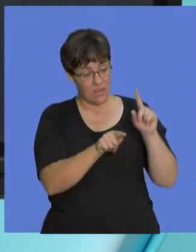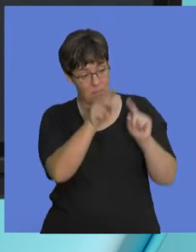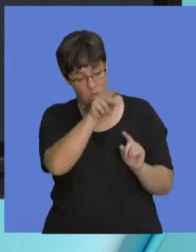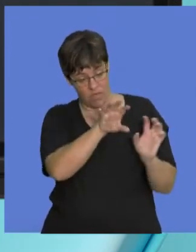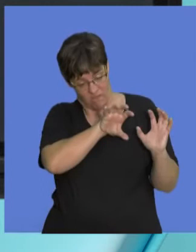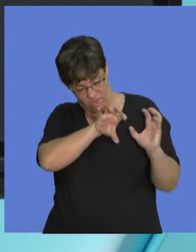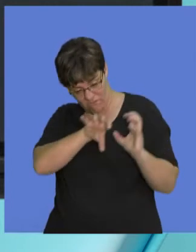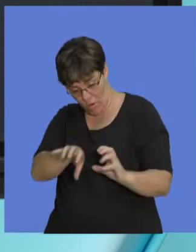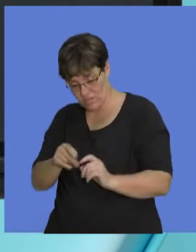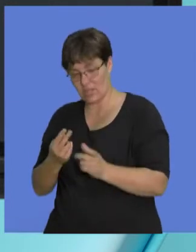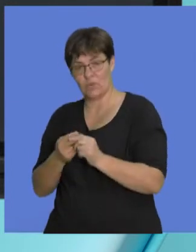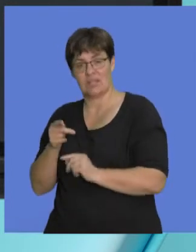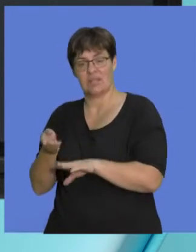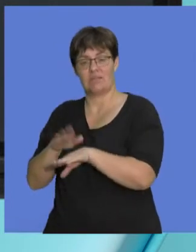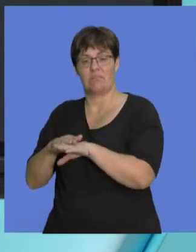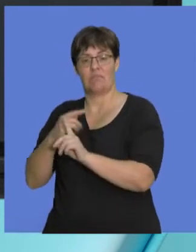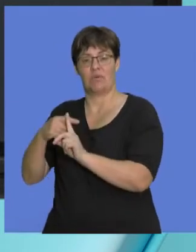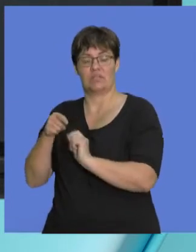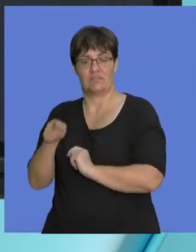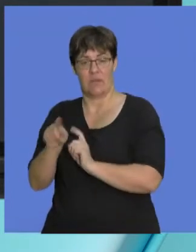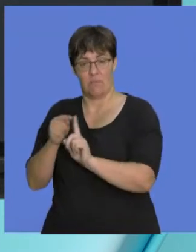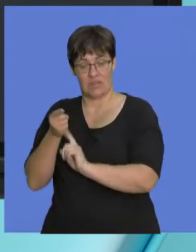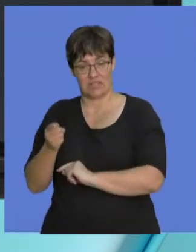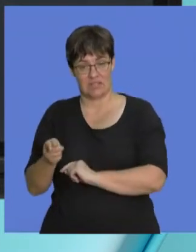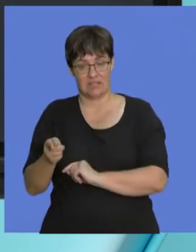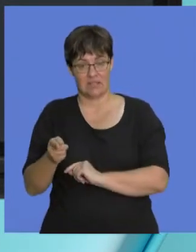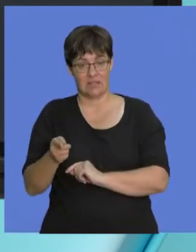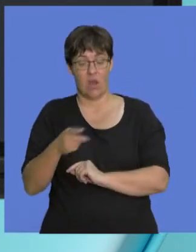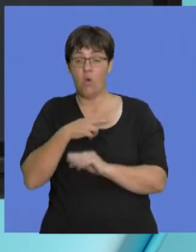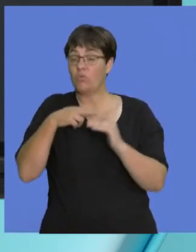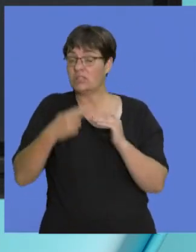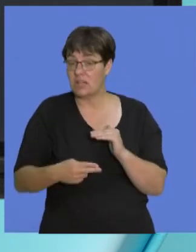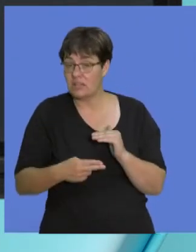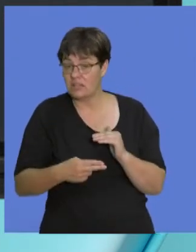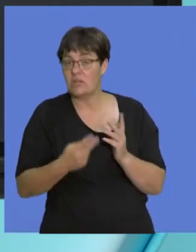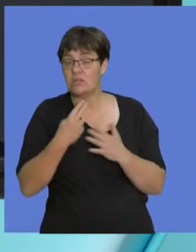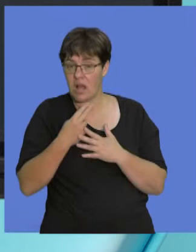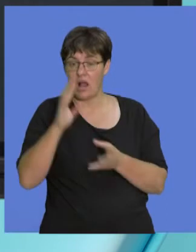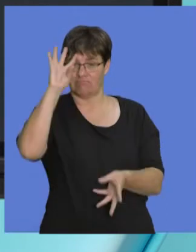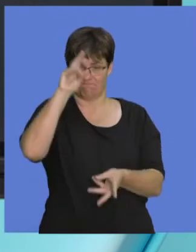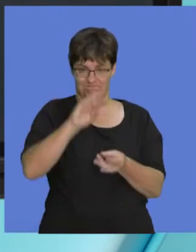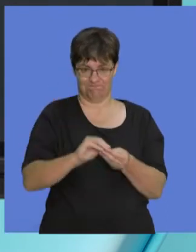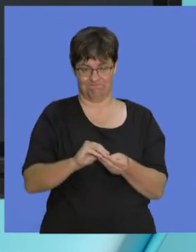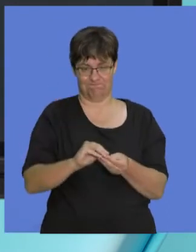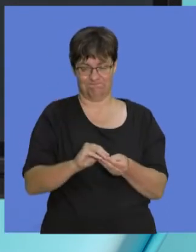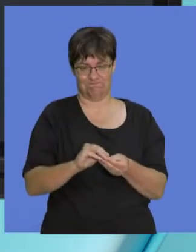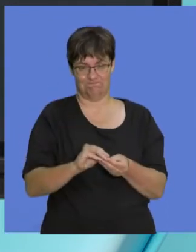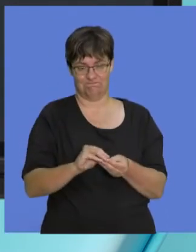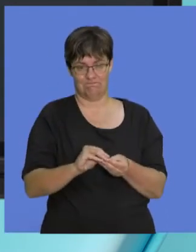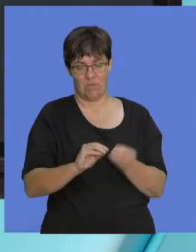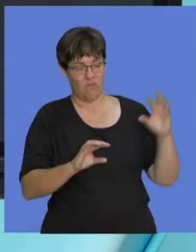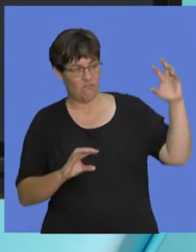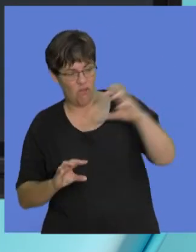exerting a force on the unit positive charge at that point. So as a result of that, we can talk about the total